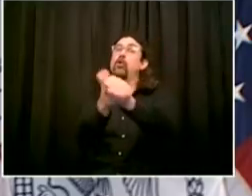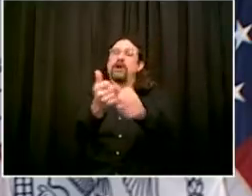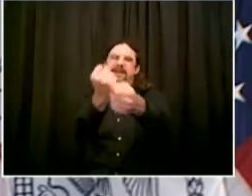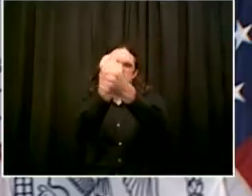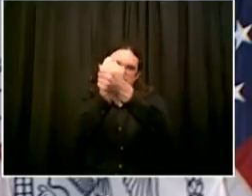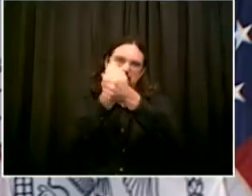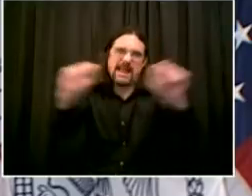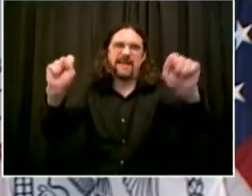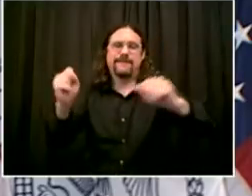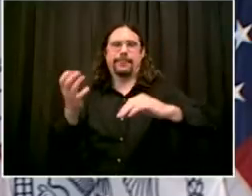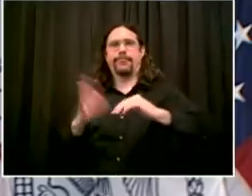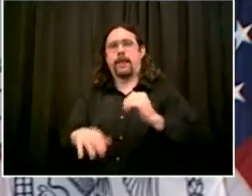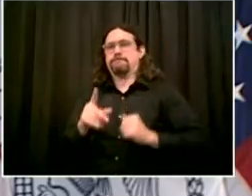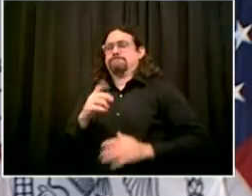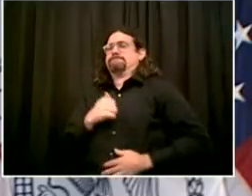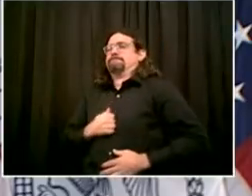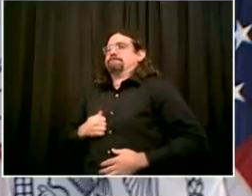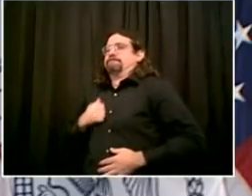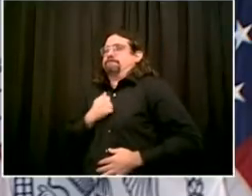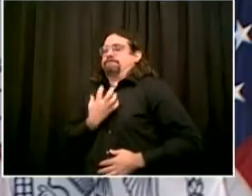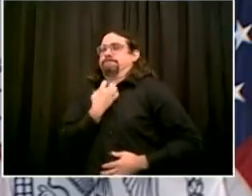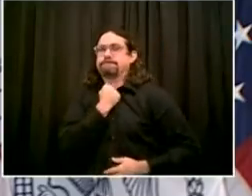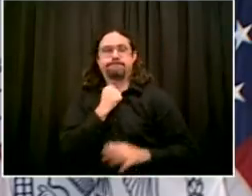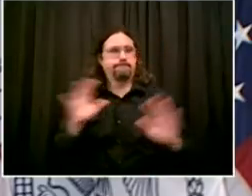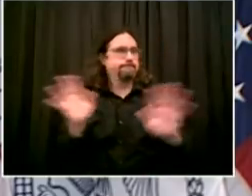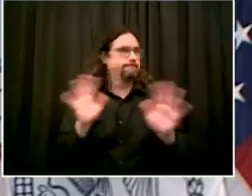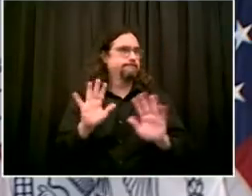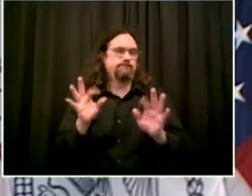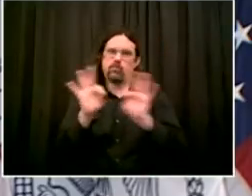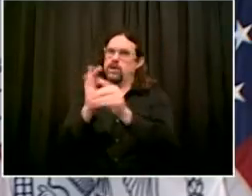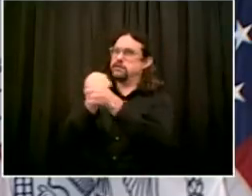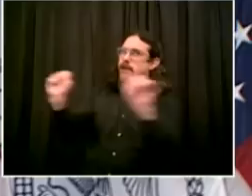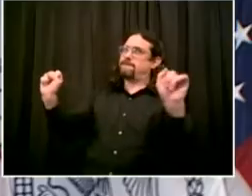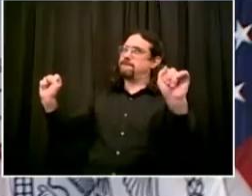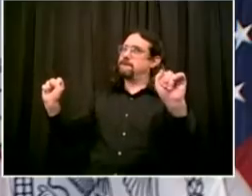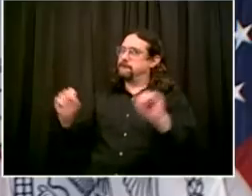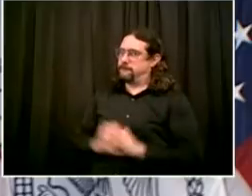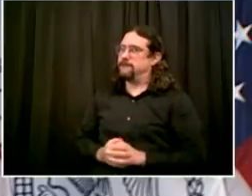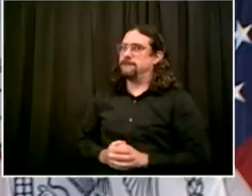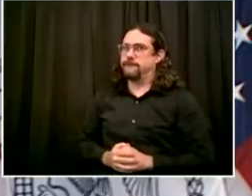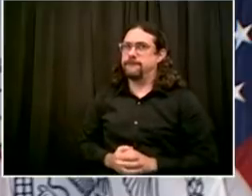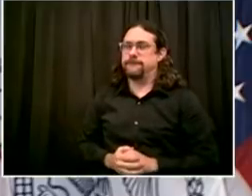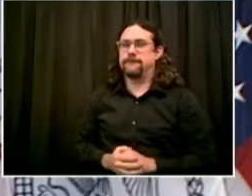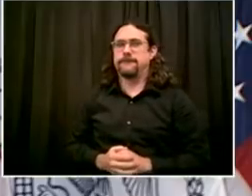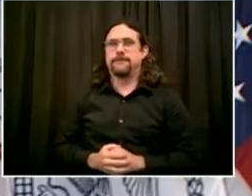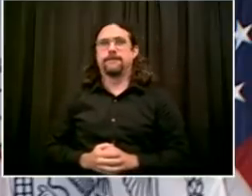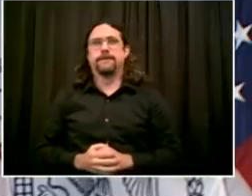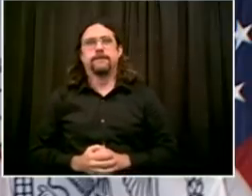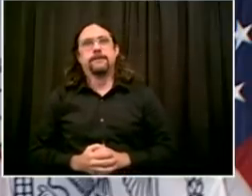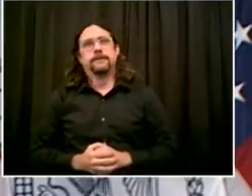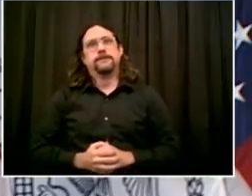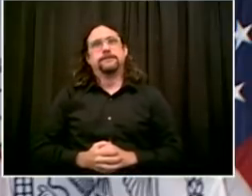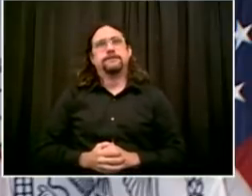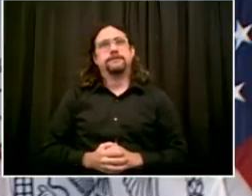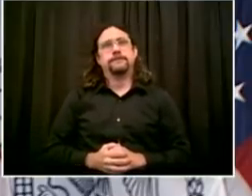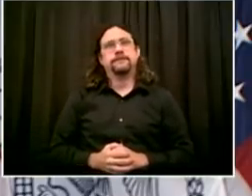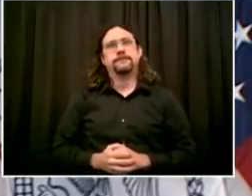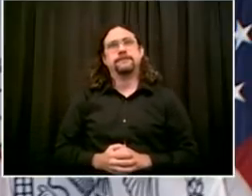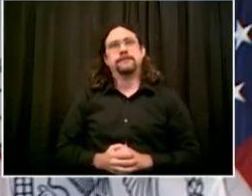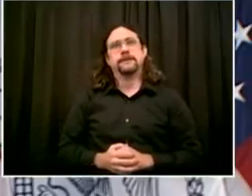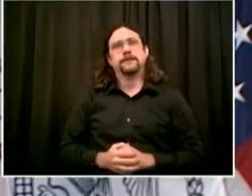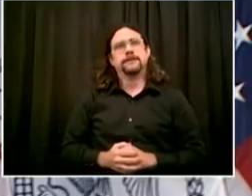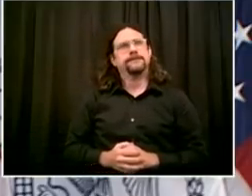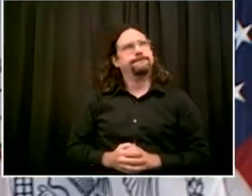back to something very positive. I started by telling you what a beautiful day today is so far, and we had a beautiful